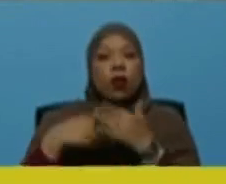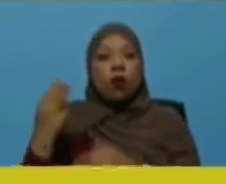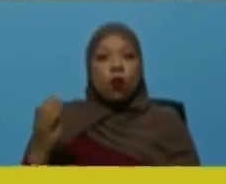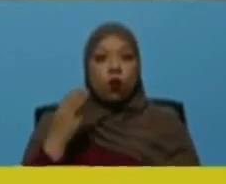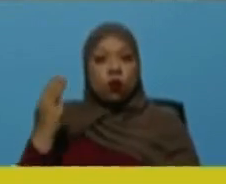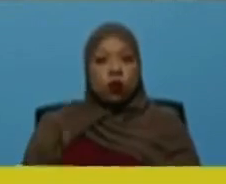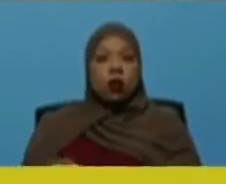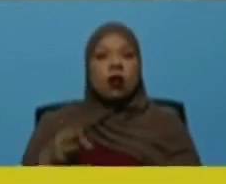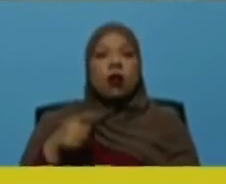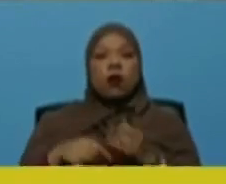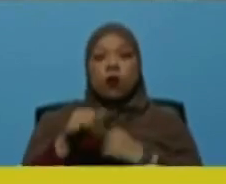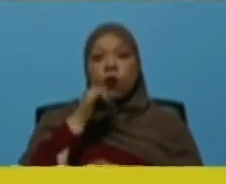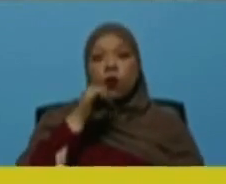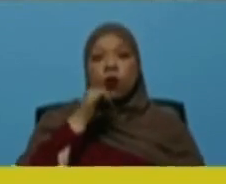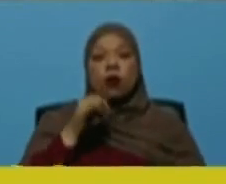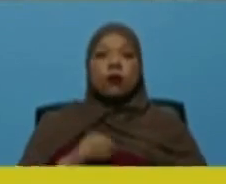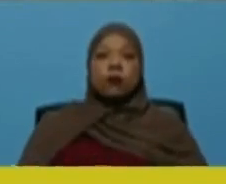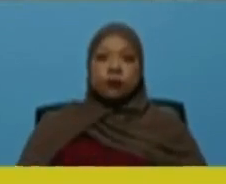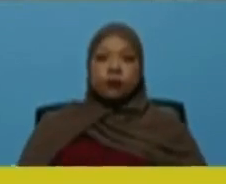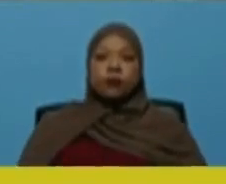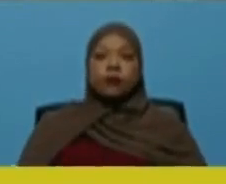our work in Bricomiles.